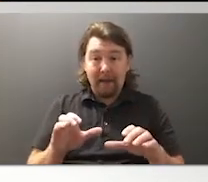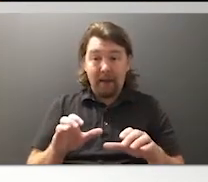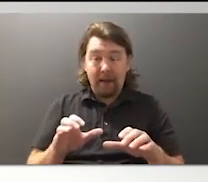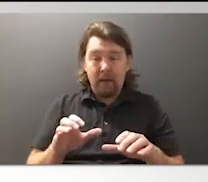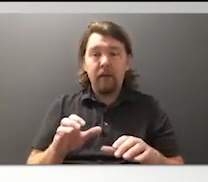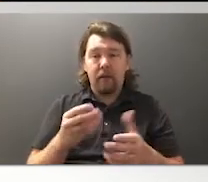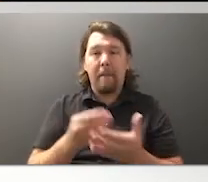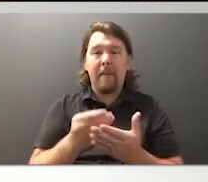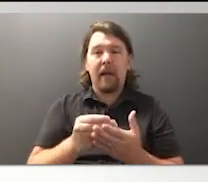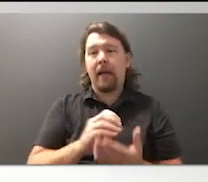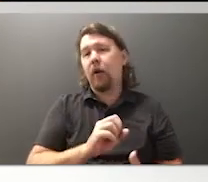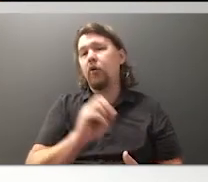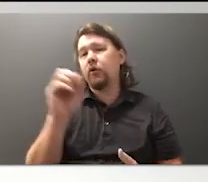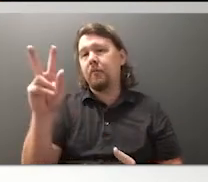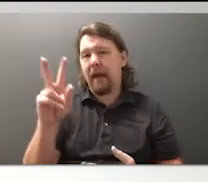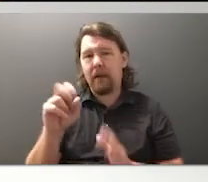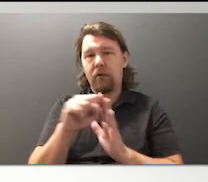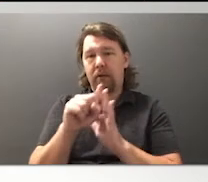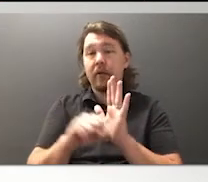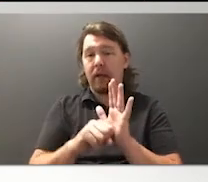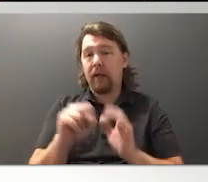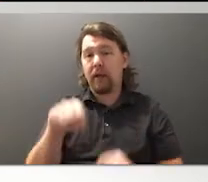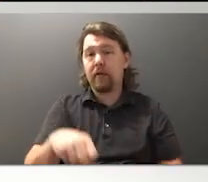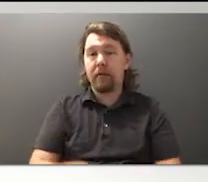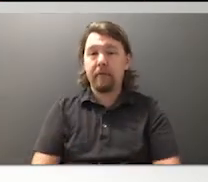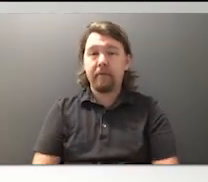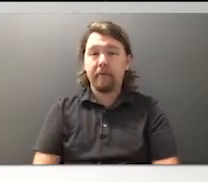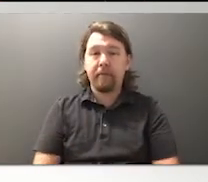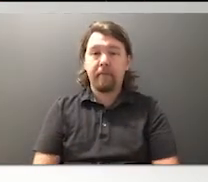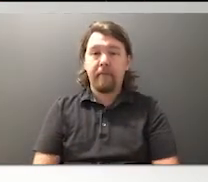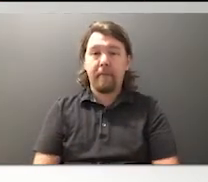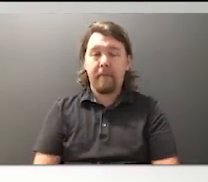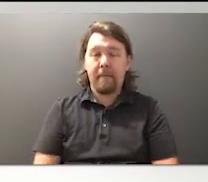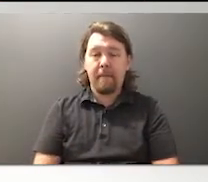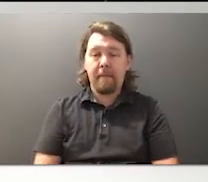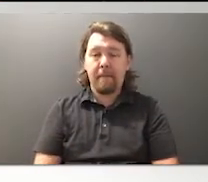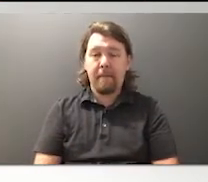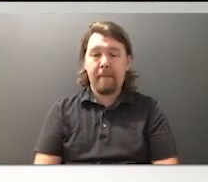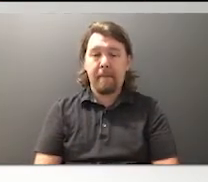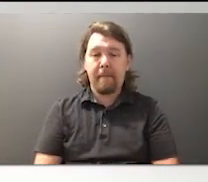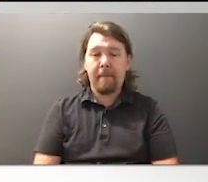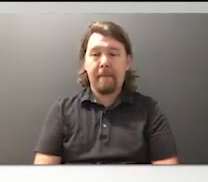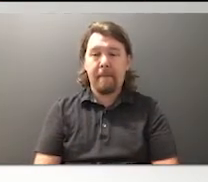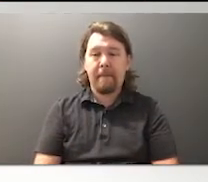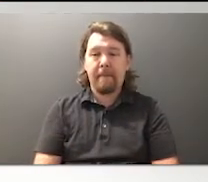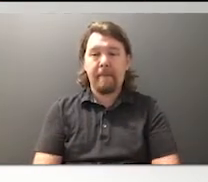Yep. No problem. I was told something differently earlier today, so I guess that's my